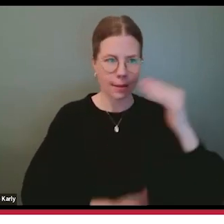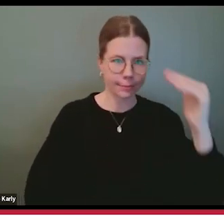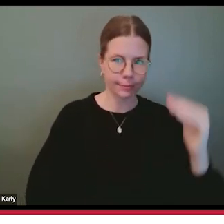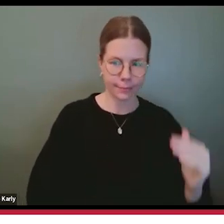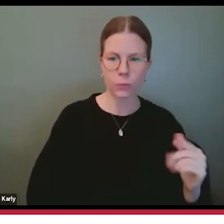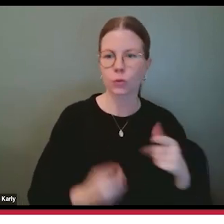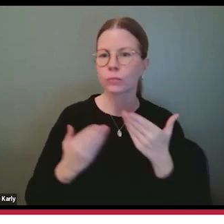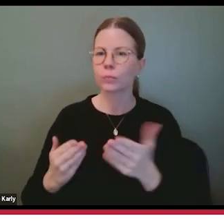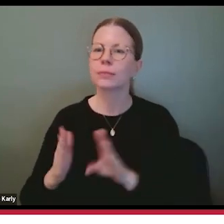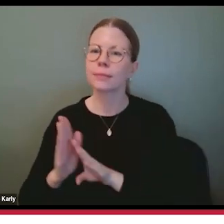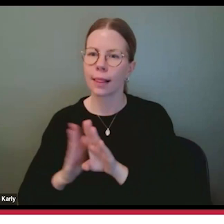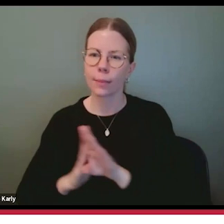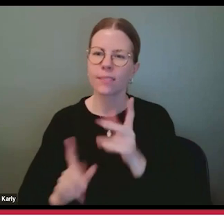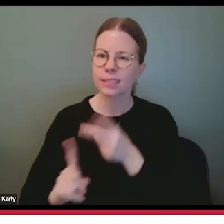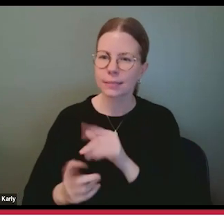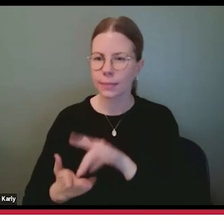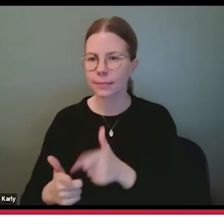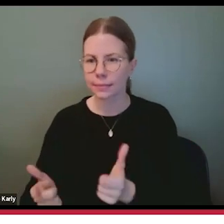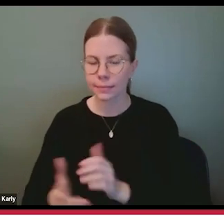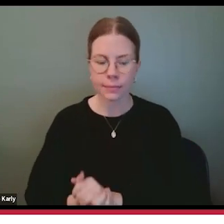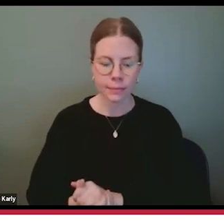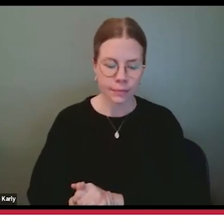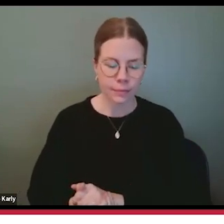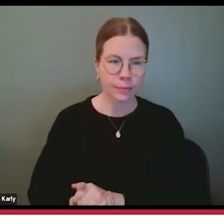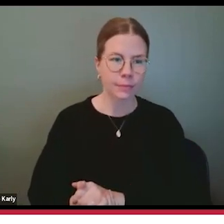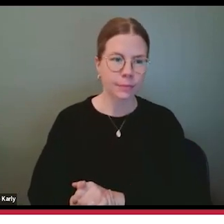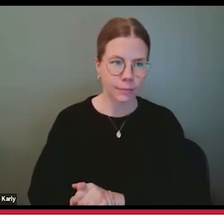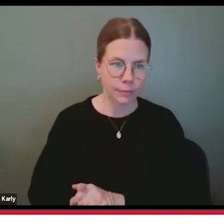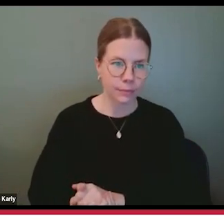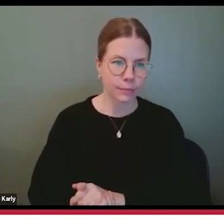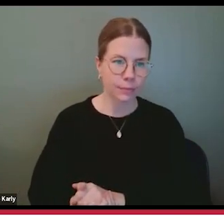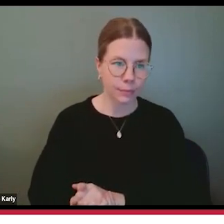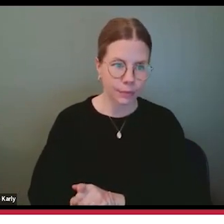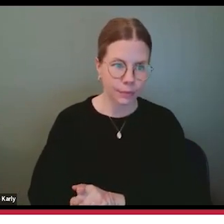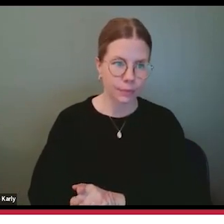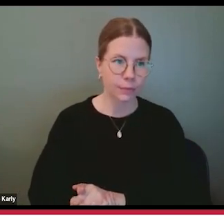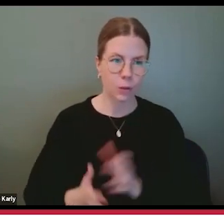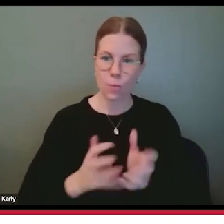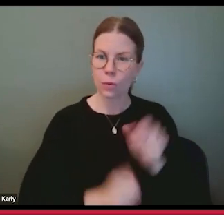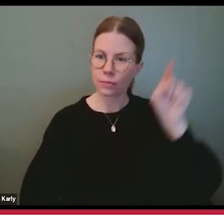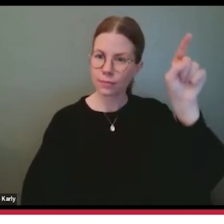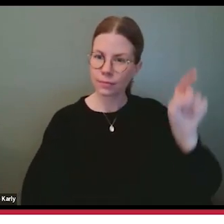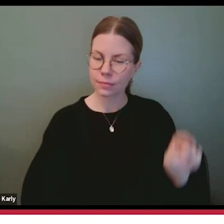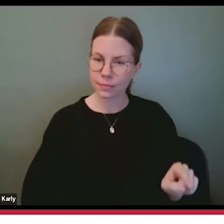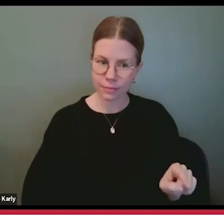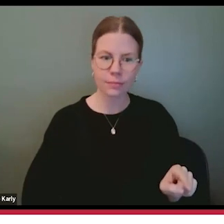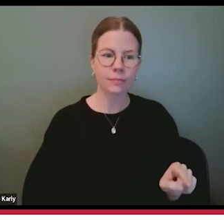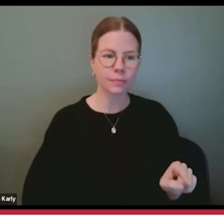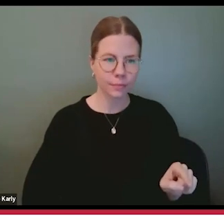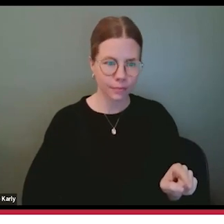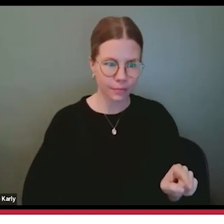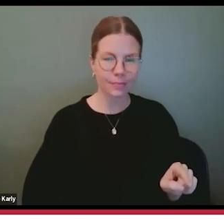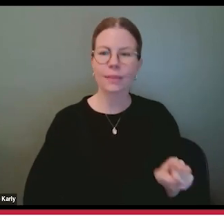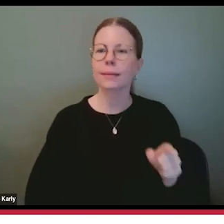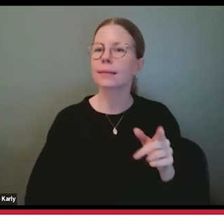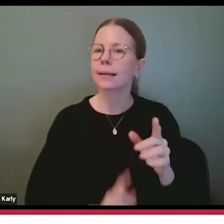Most of these were discovered during human outbreaks a long time ago, mostly before 2000.